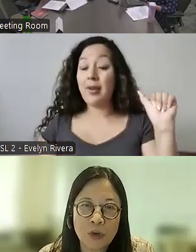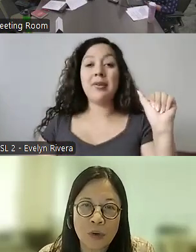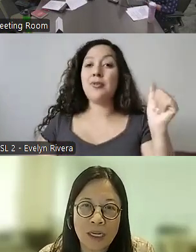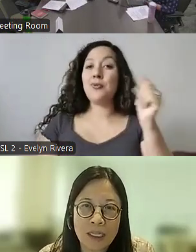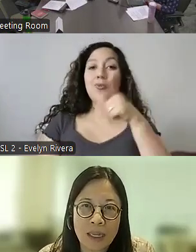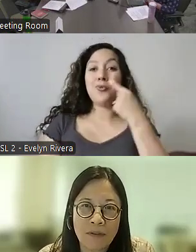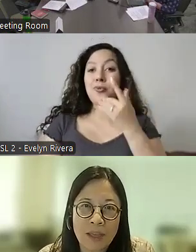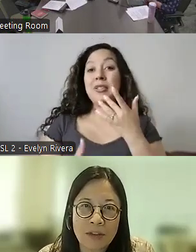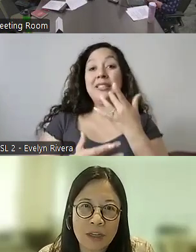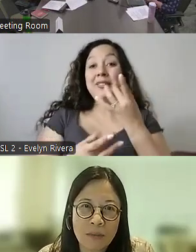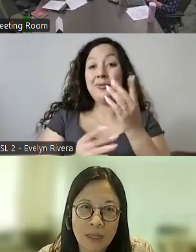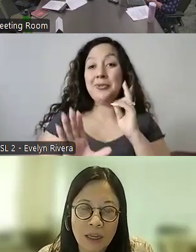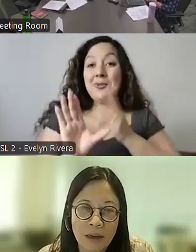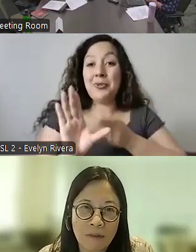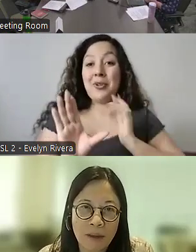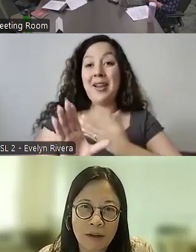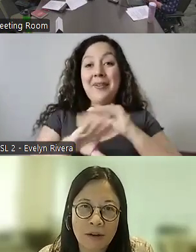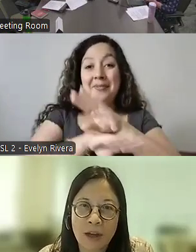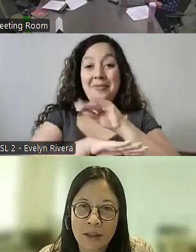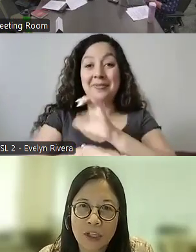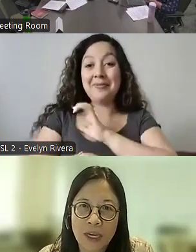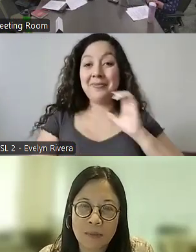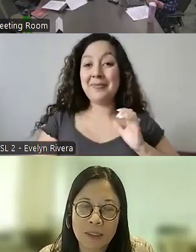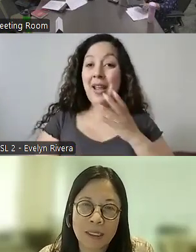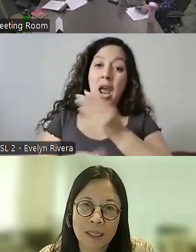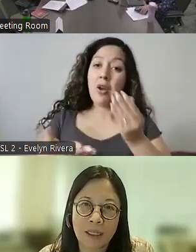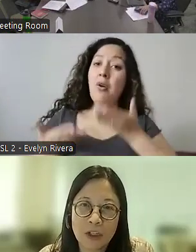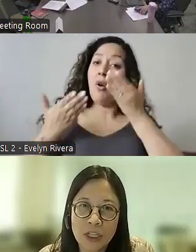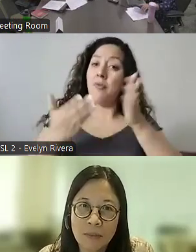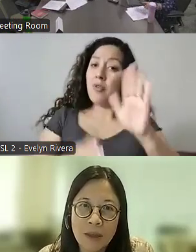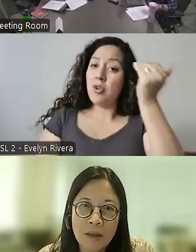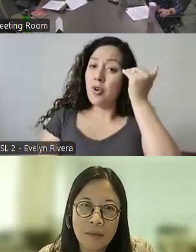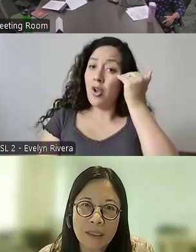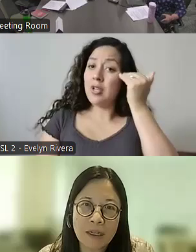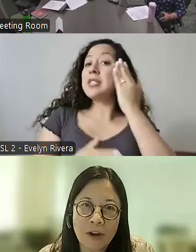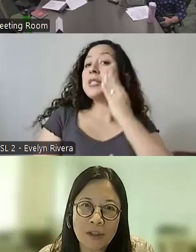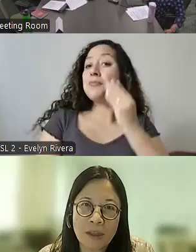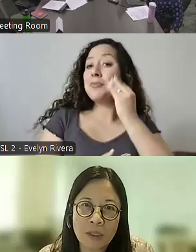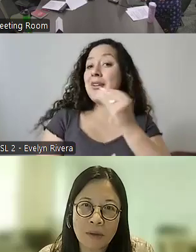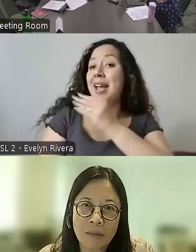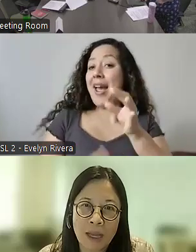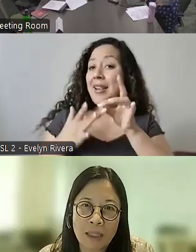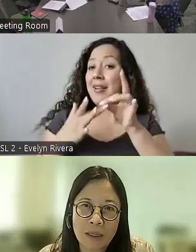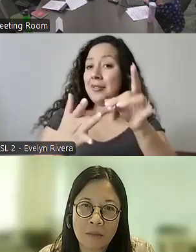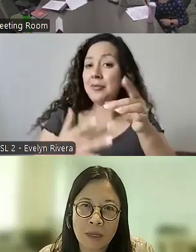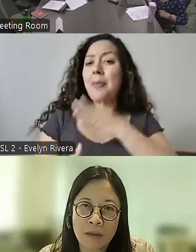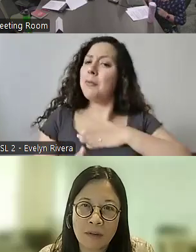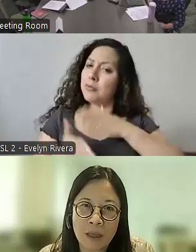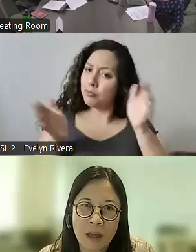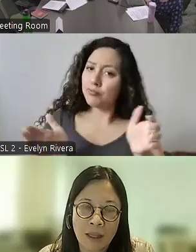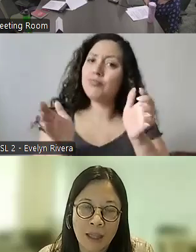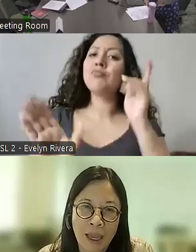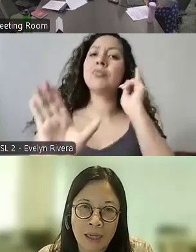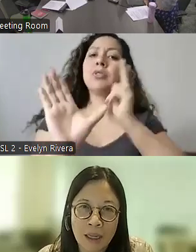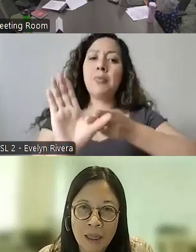in joining this advisory committee and offering their knowledge, expertise, and leadership, please encourage them to apply to the committee via